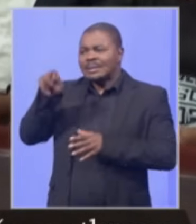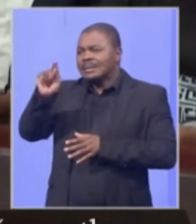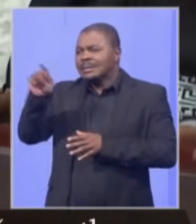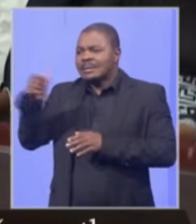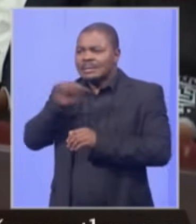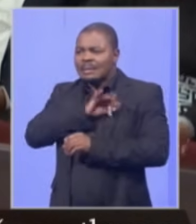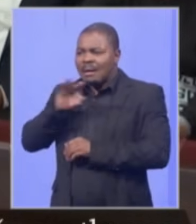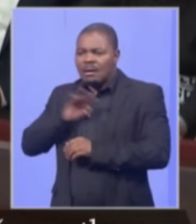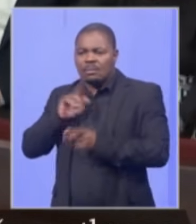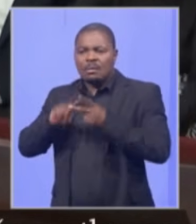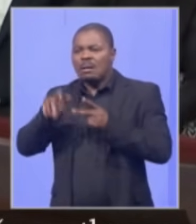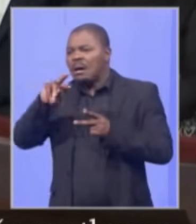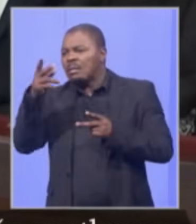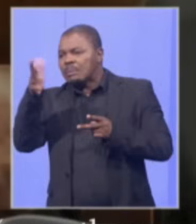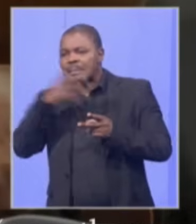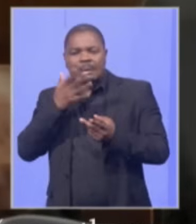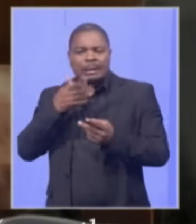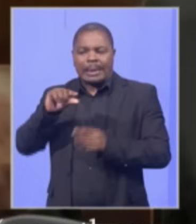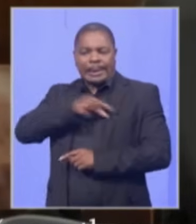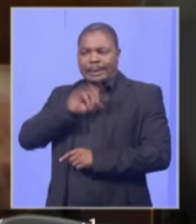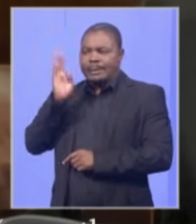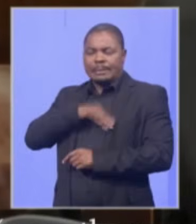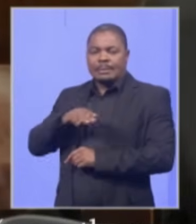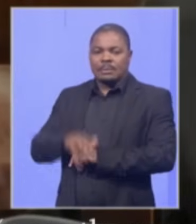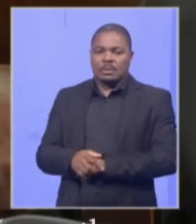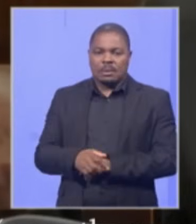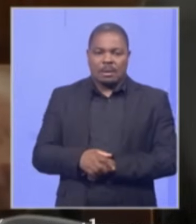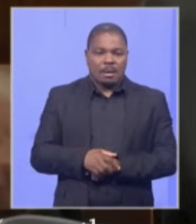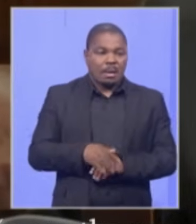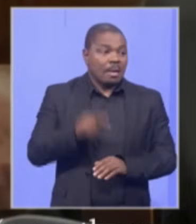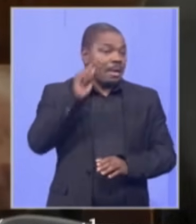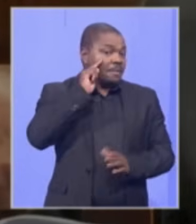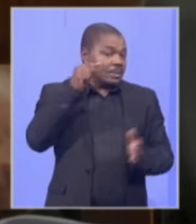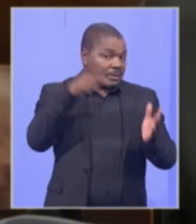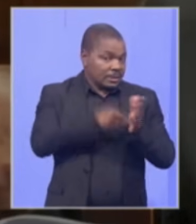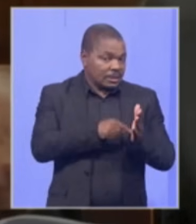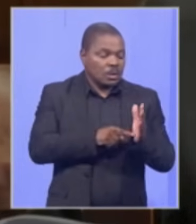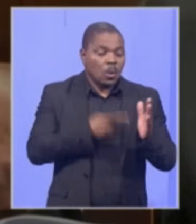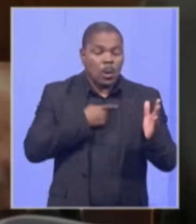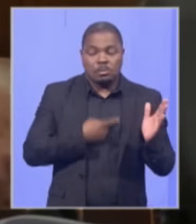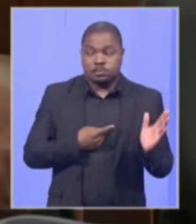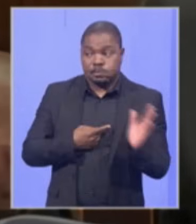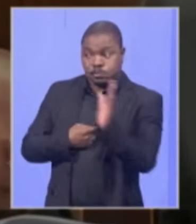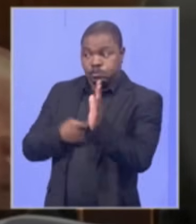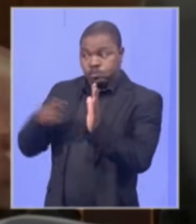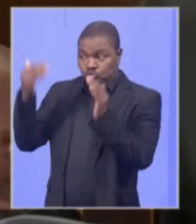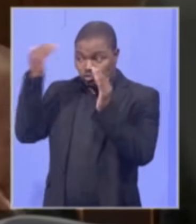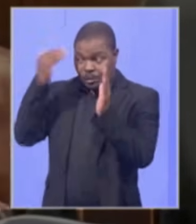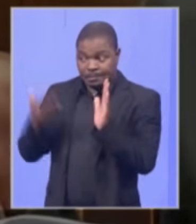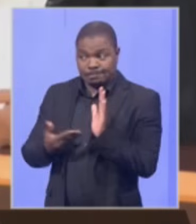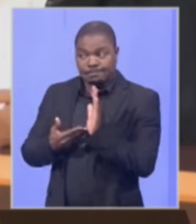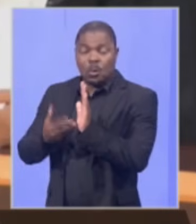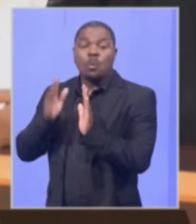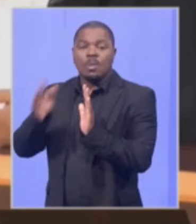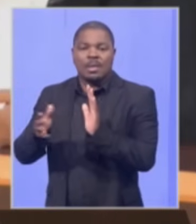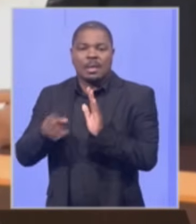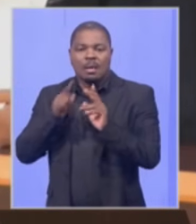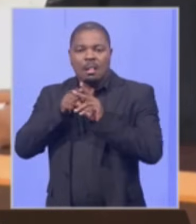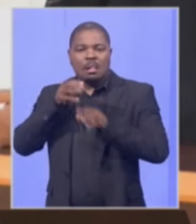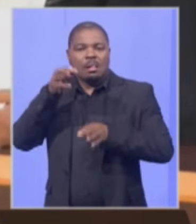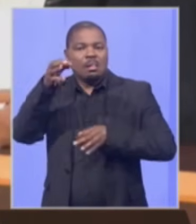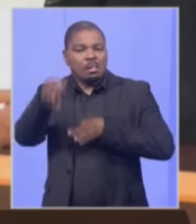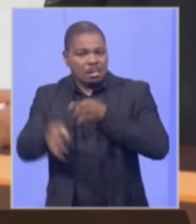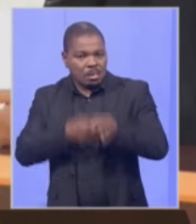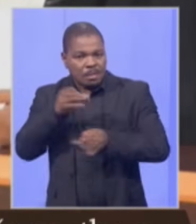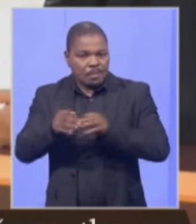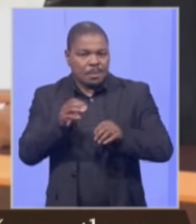goba ofe. Evidence shall be placed before your ladyship which will expose collusion